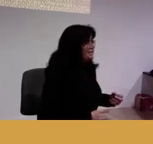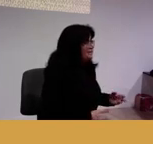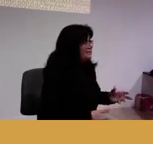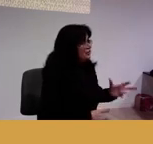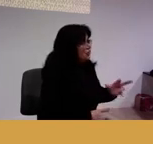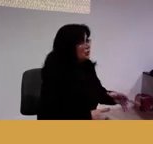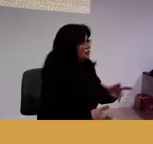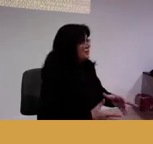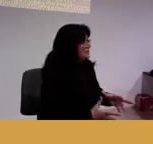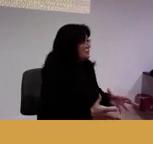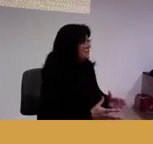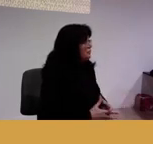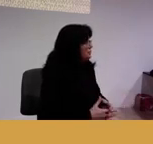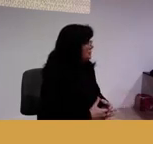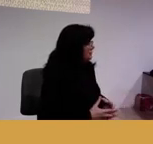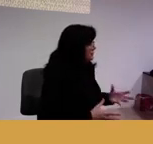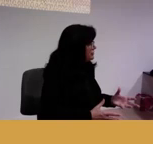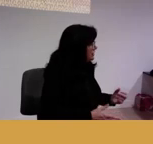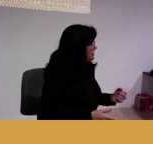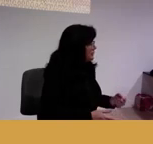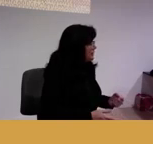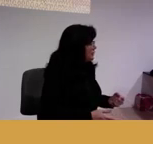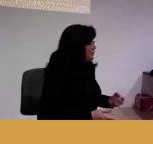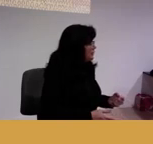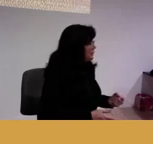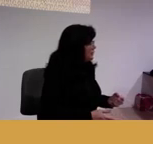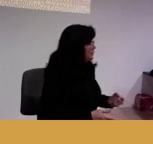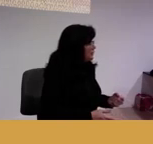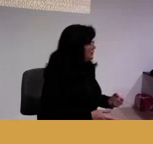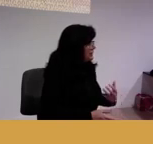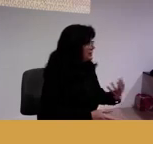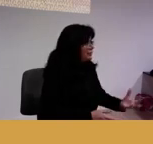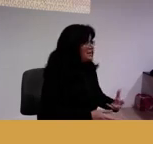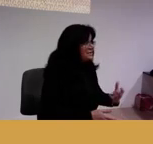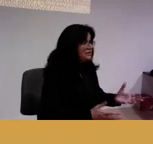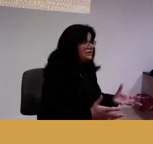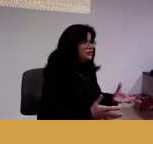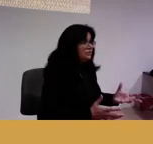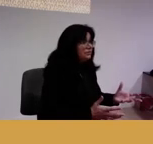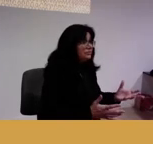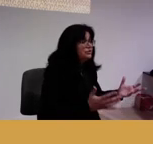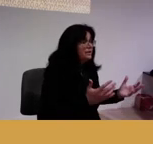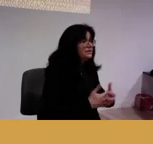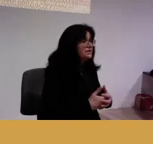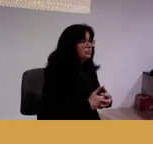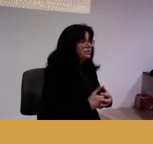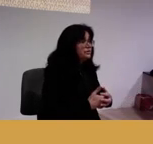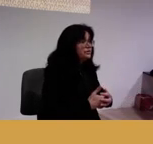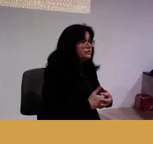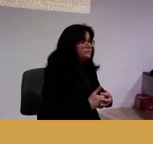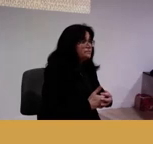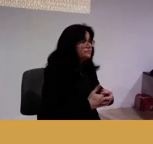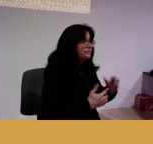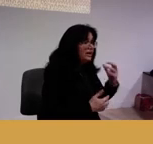need not just for Aboriginal and Torres Strait Islander people. We need a reconciliation between our